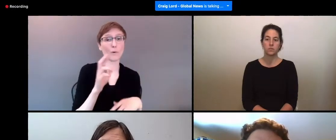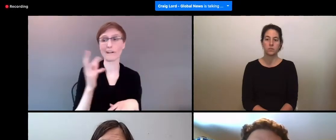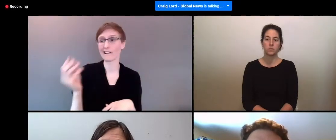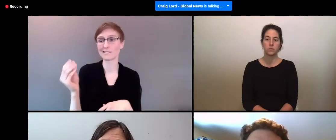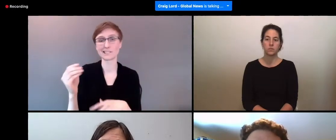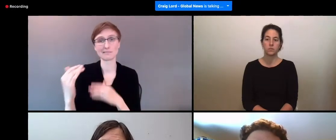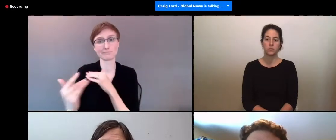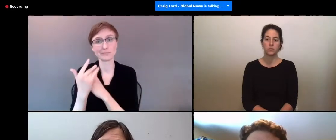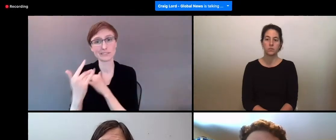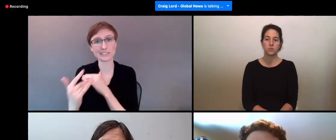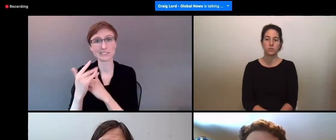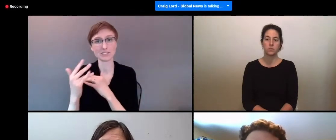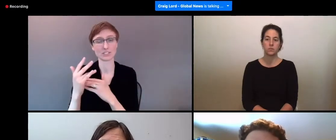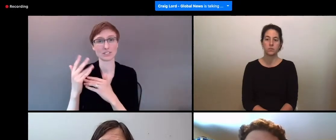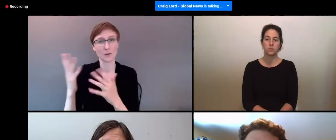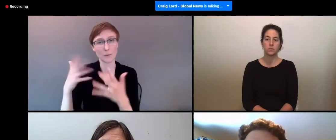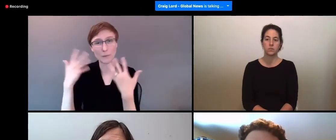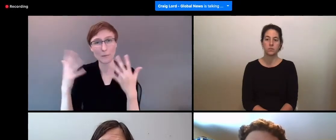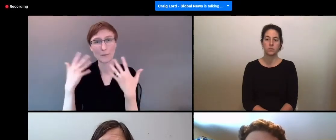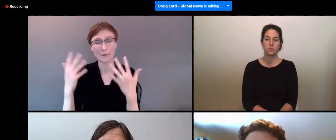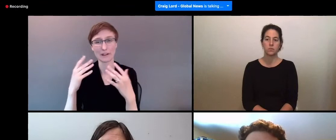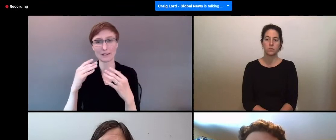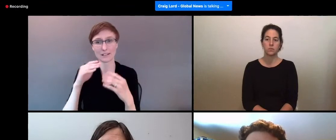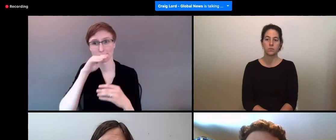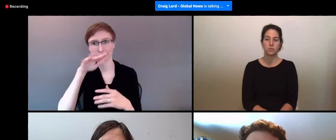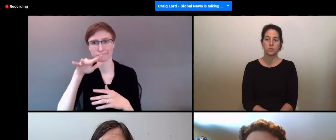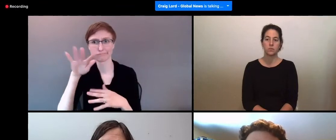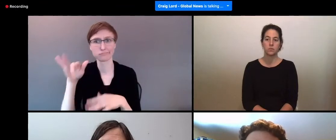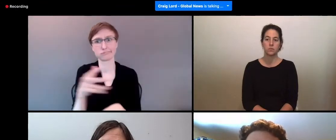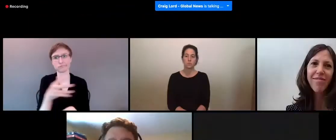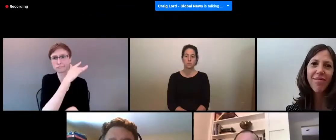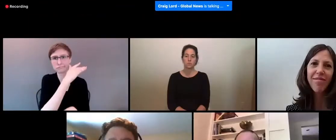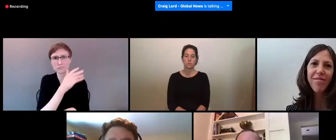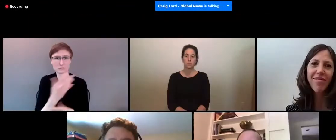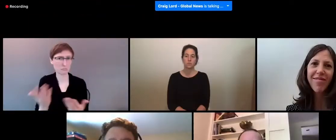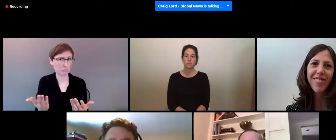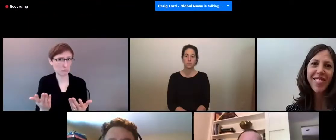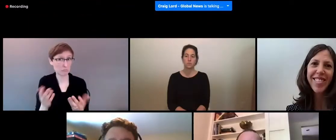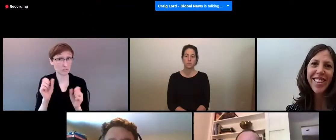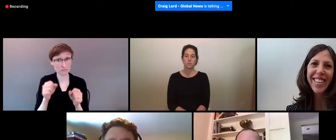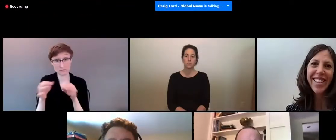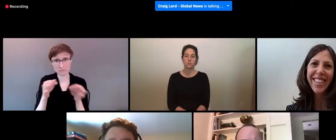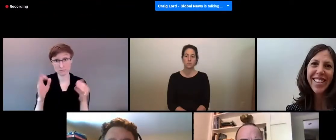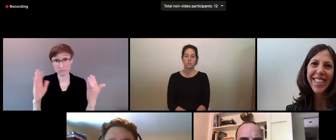and those droplets are flying? Can you get a little bit of a discussion on that?